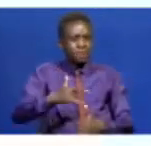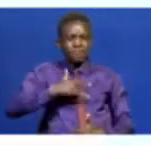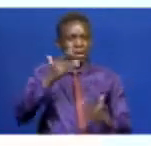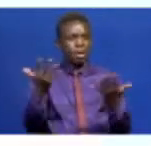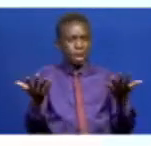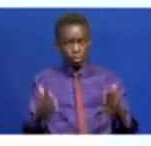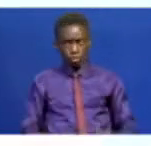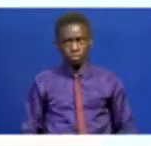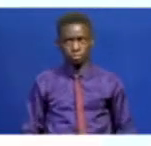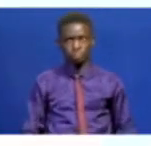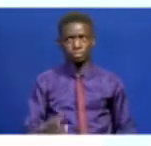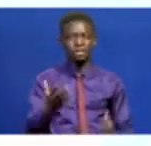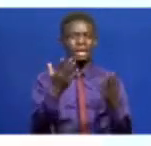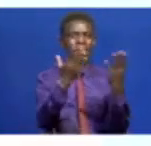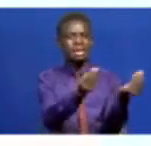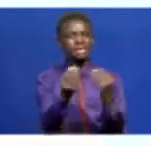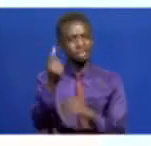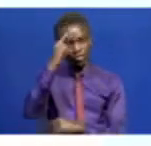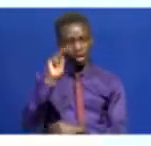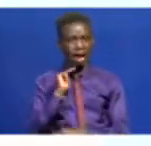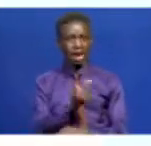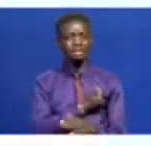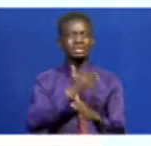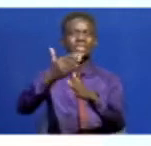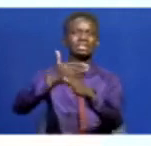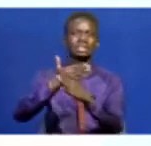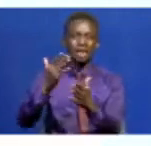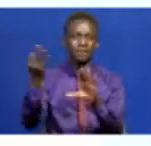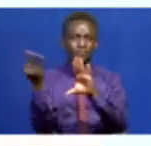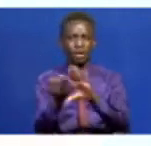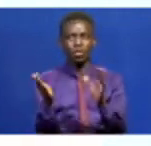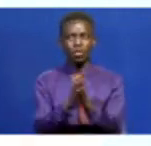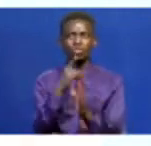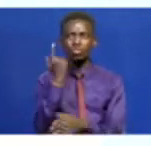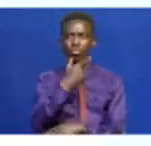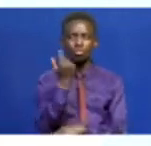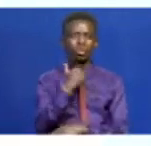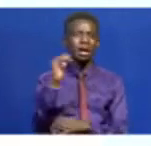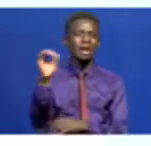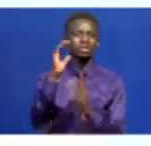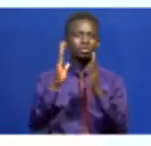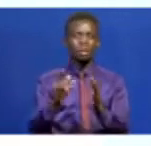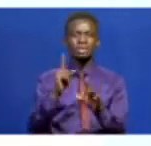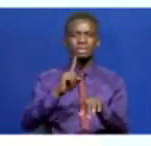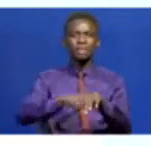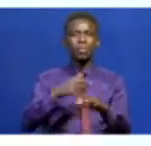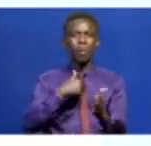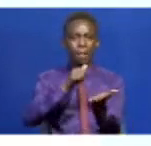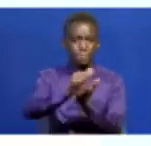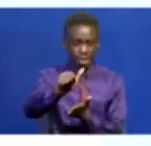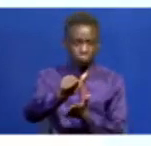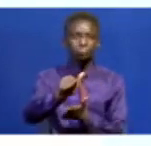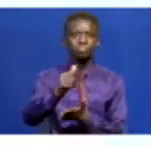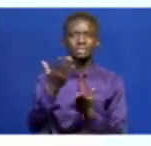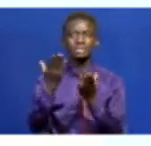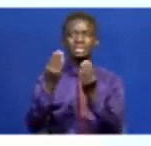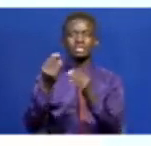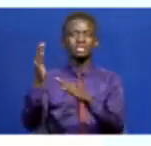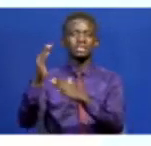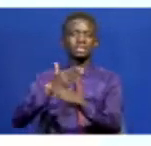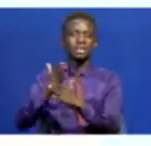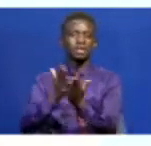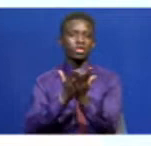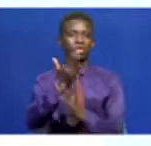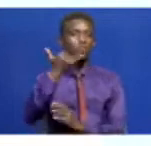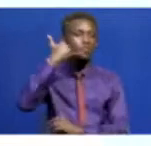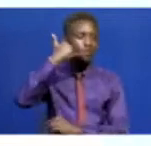easy for us to share files with clients when they want to say to come and print a document. It's easy for them to share via their phone